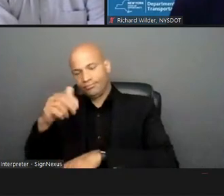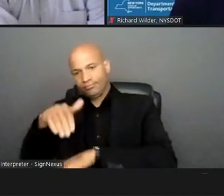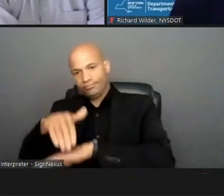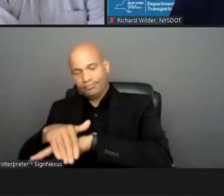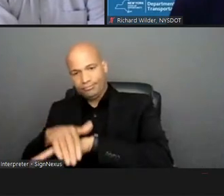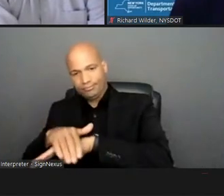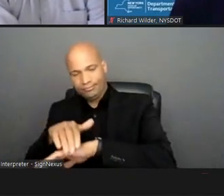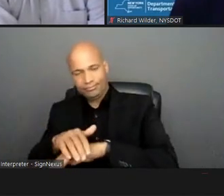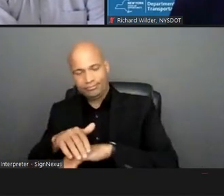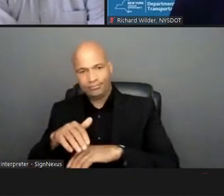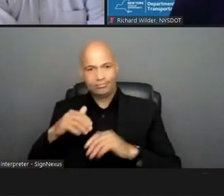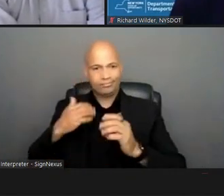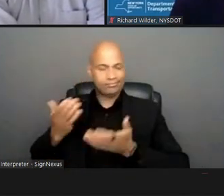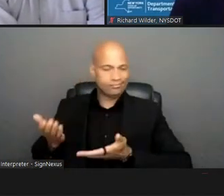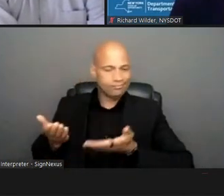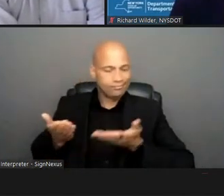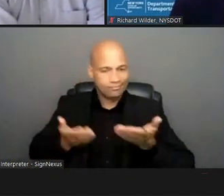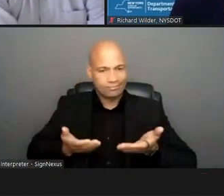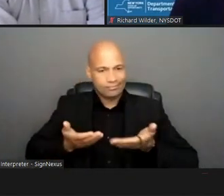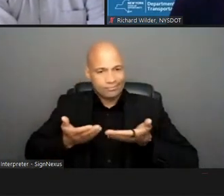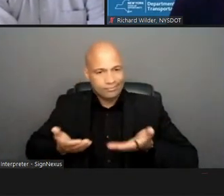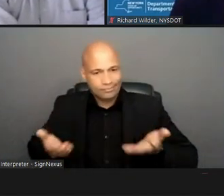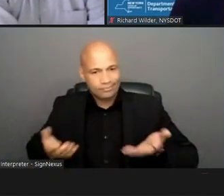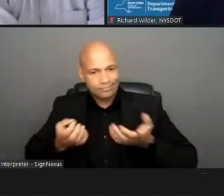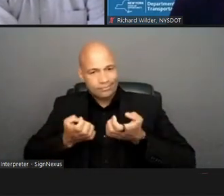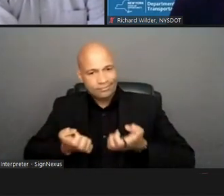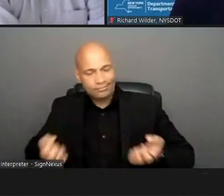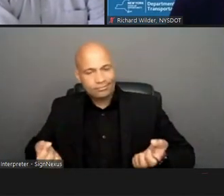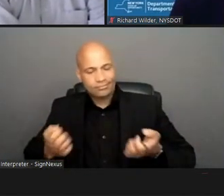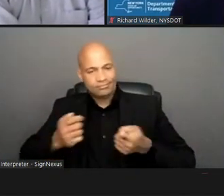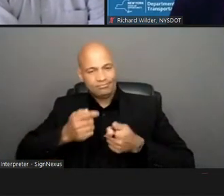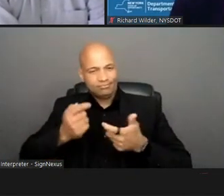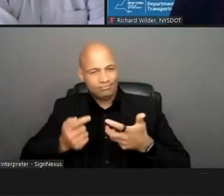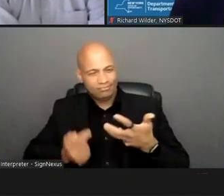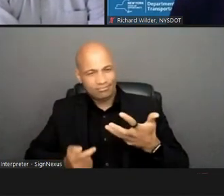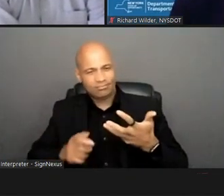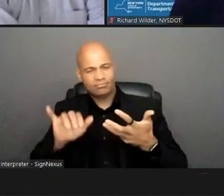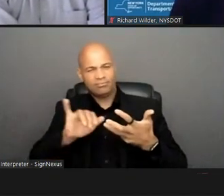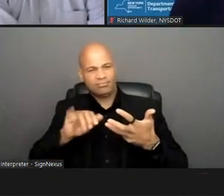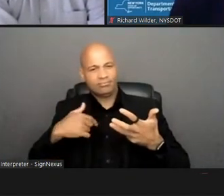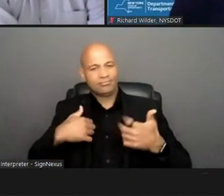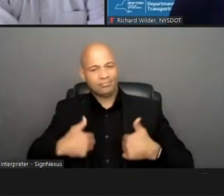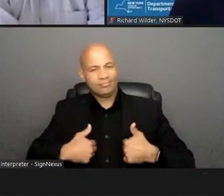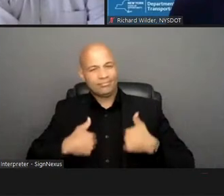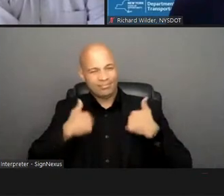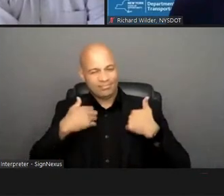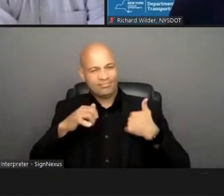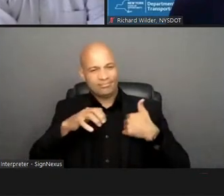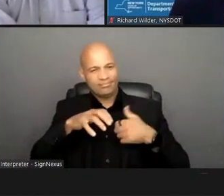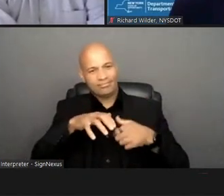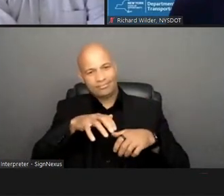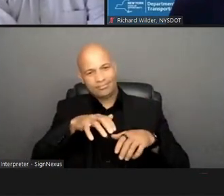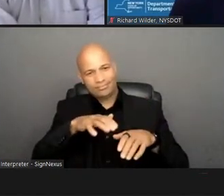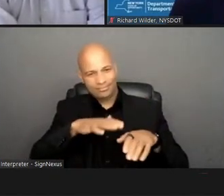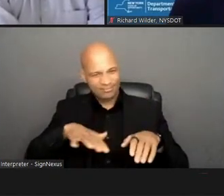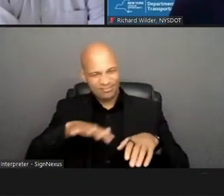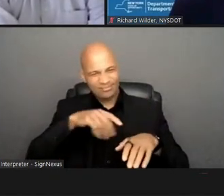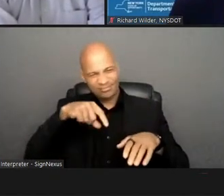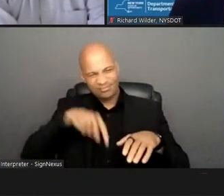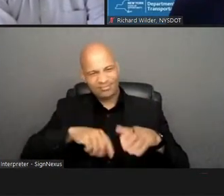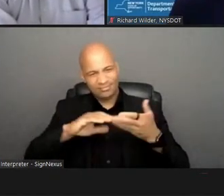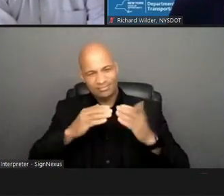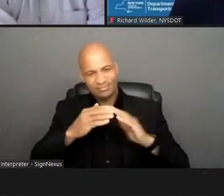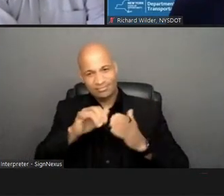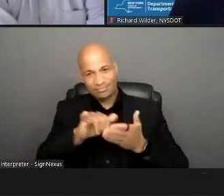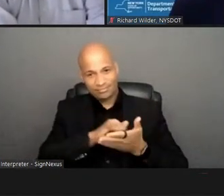have to carry tools I have all of these things and most importantly I live in the congestion Zone I live in downtown Manhattan there are still